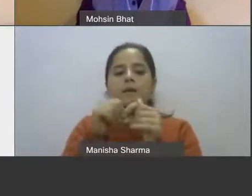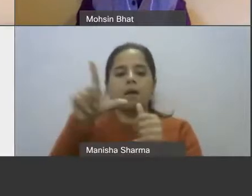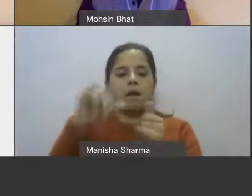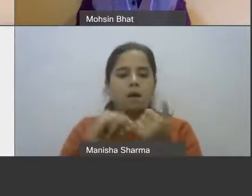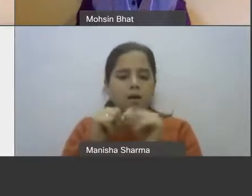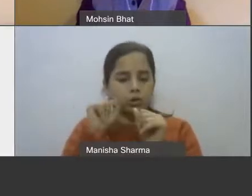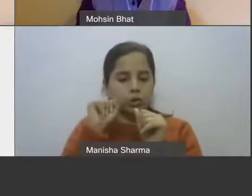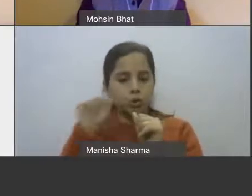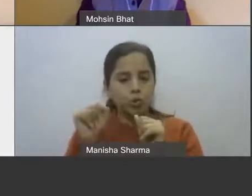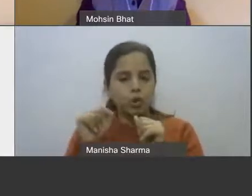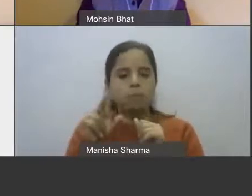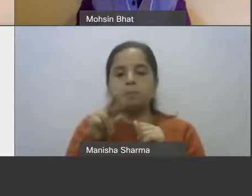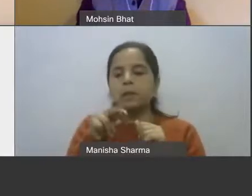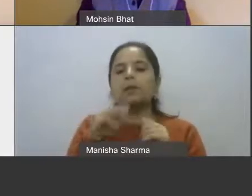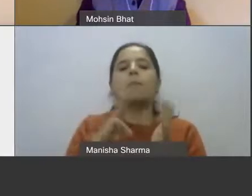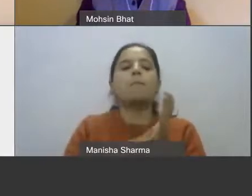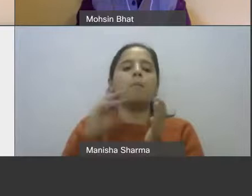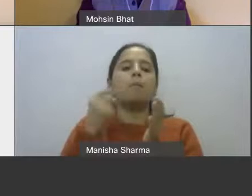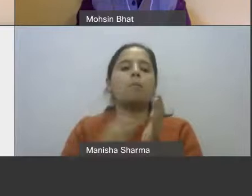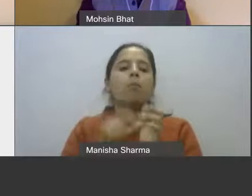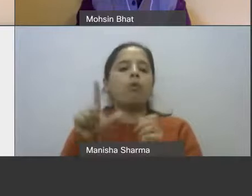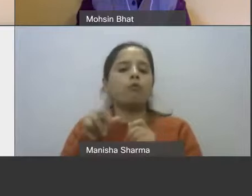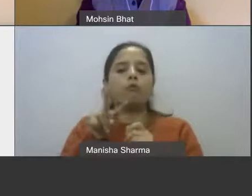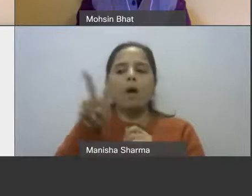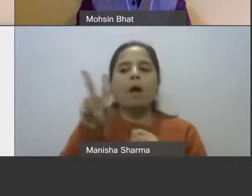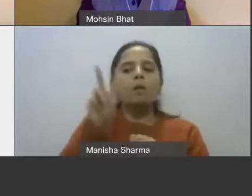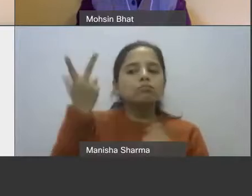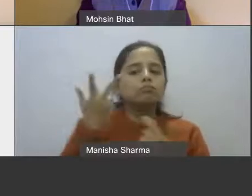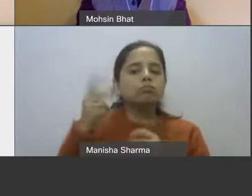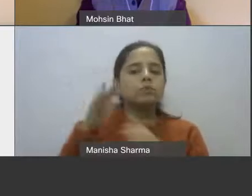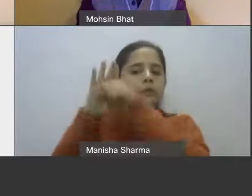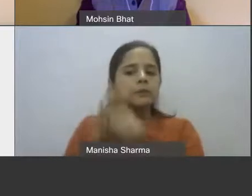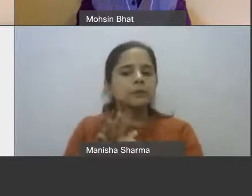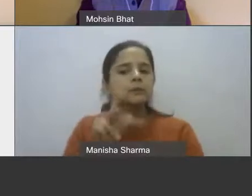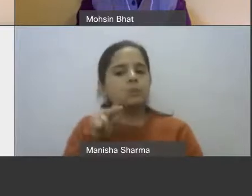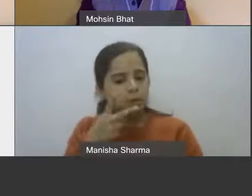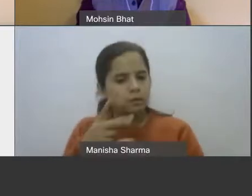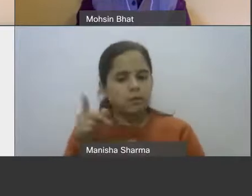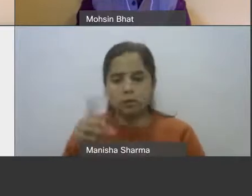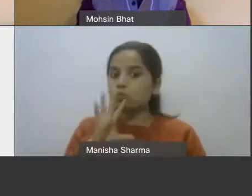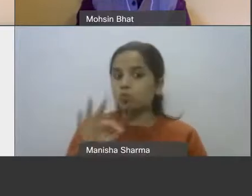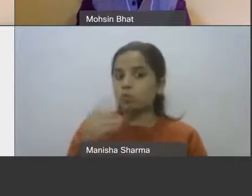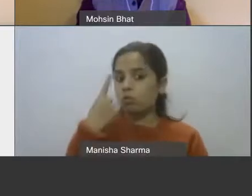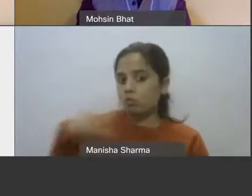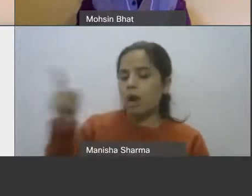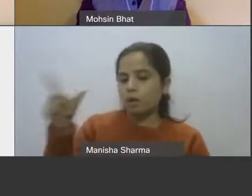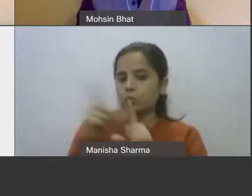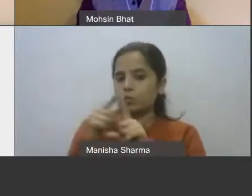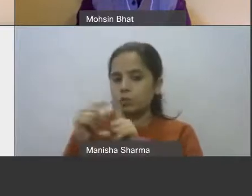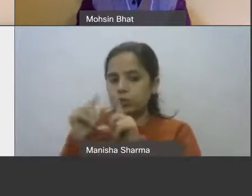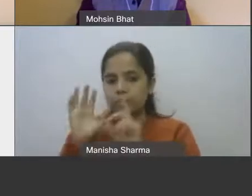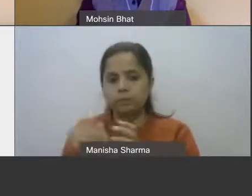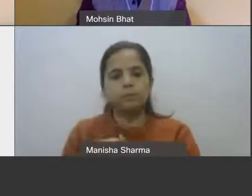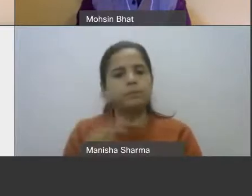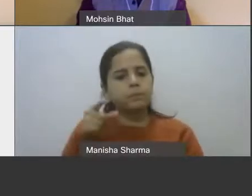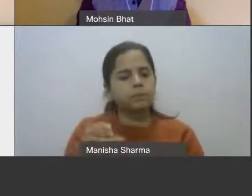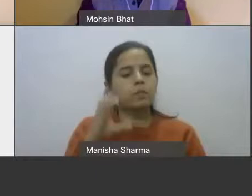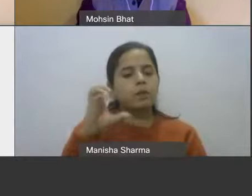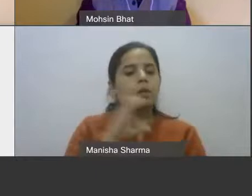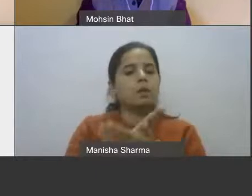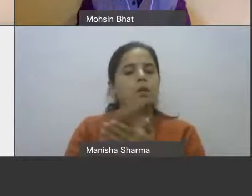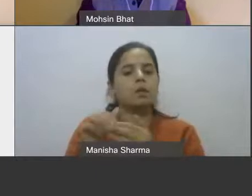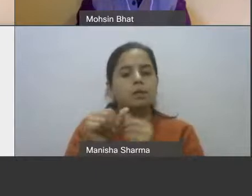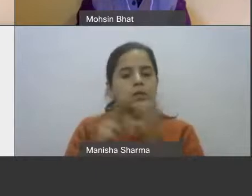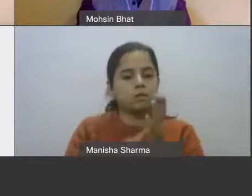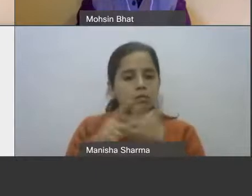the moral value of discrimination. That's what it has tried to do in the recent decision, and it has done so rightfully. And Justice Chandrachud, when